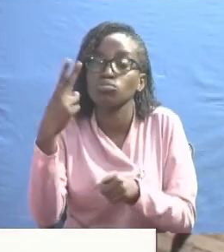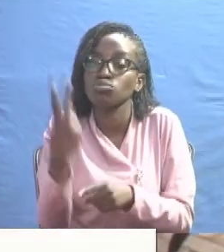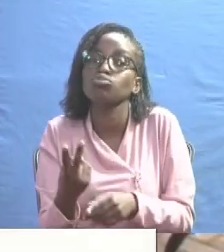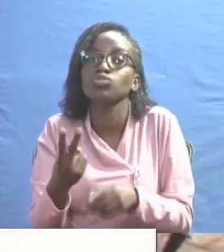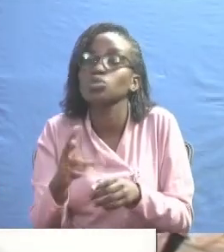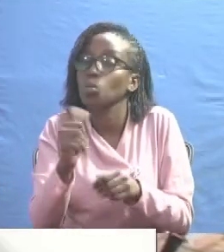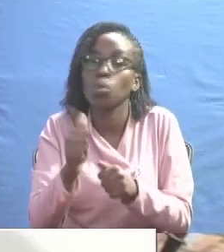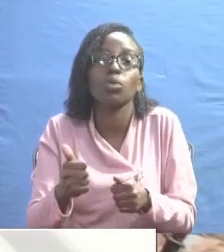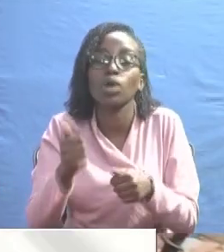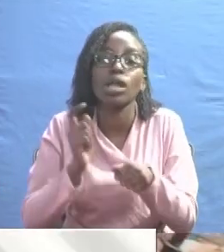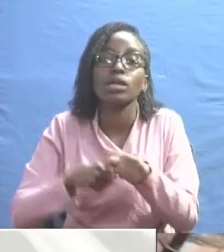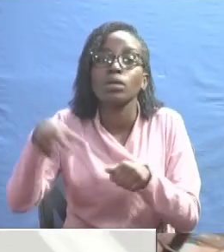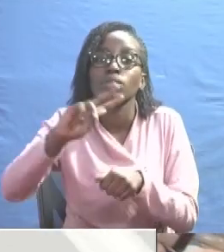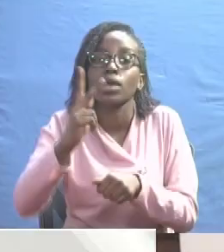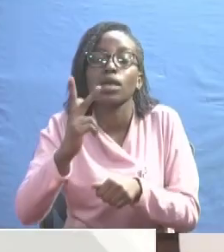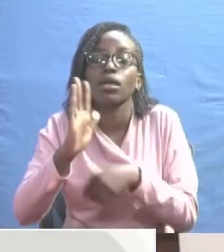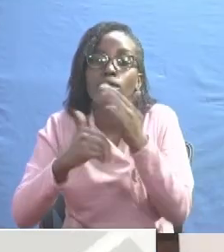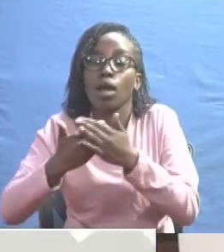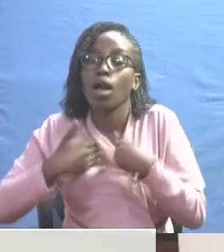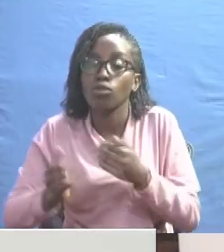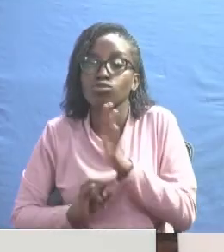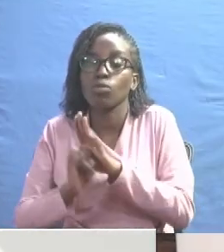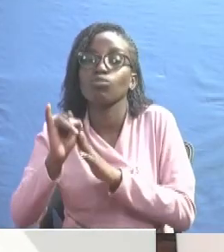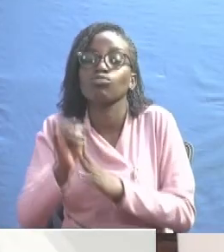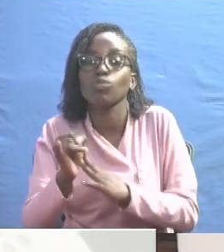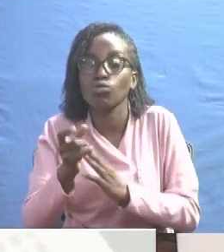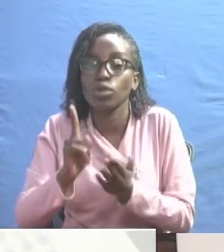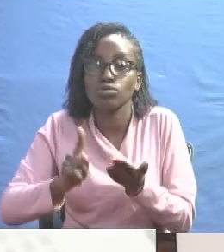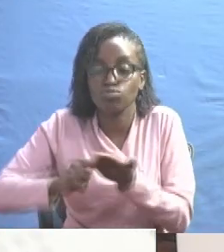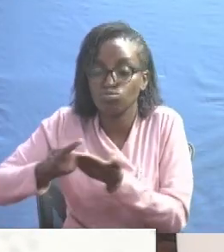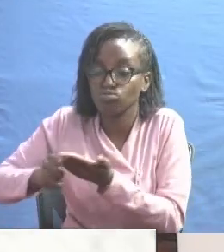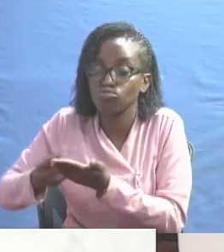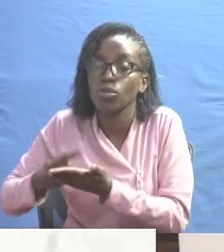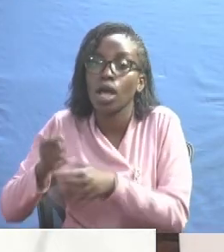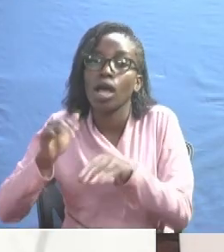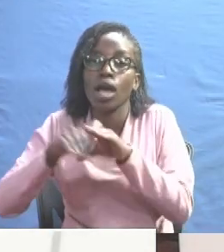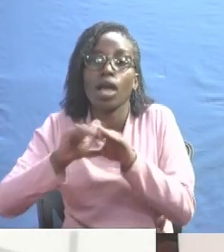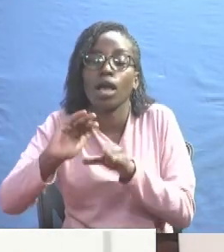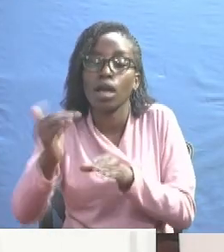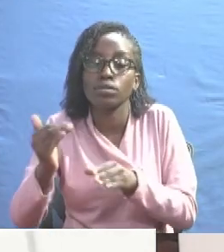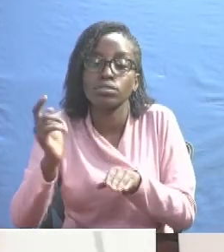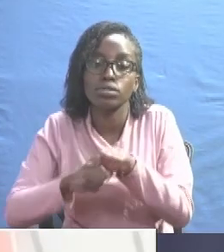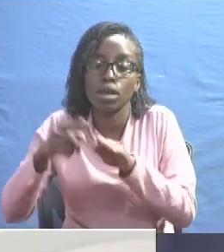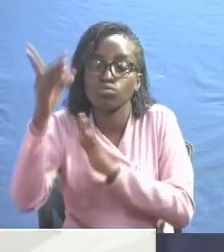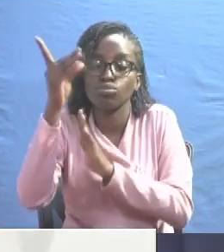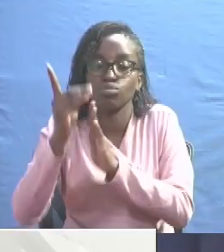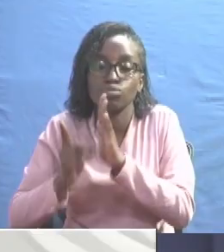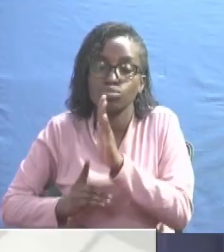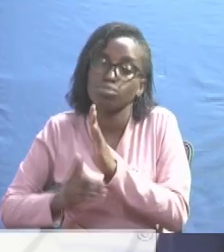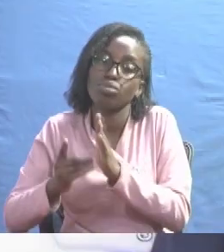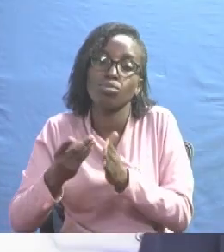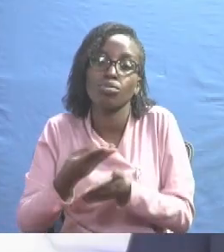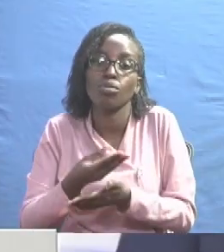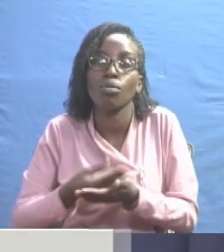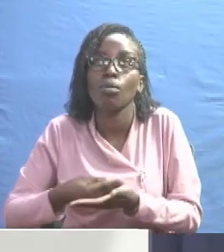that Kenya is importing 80% of rice consumed in the country due to low rice production. We import